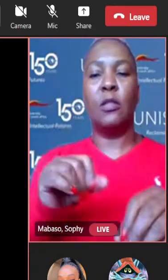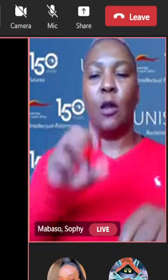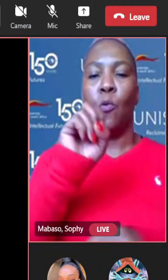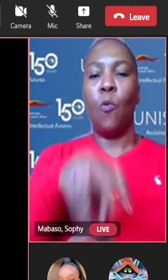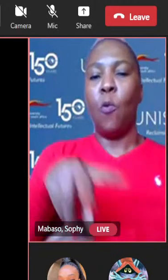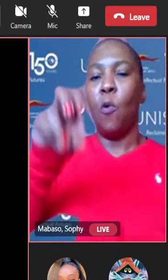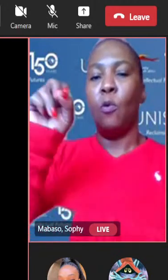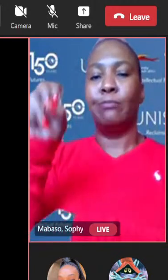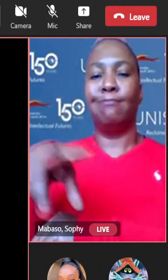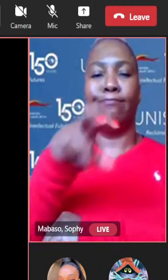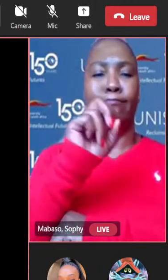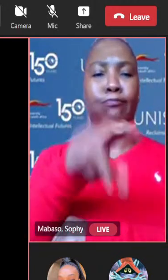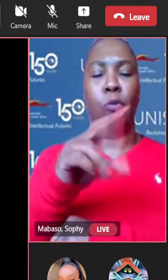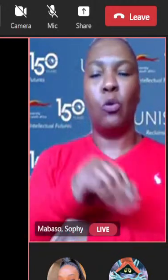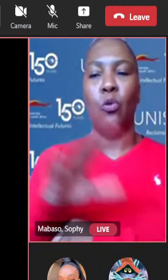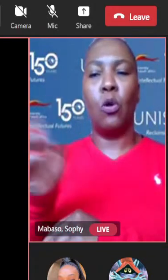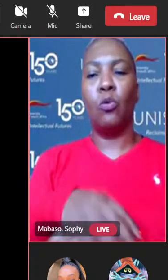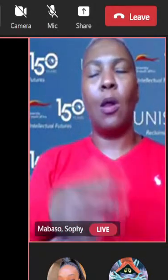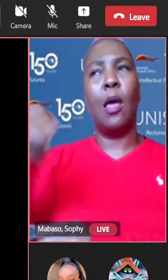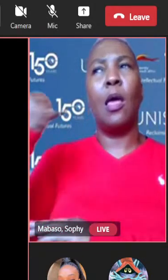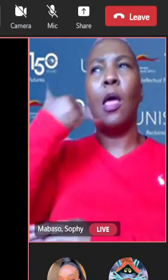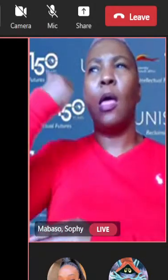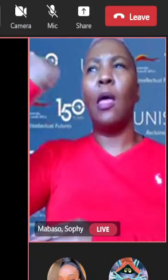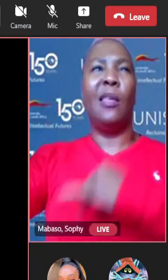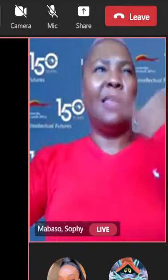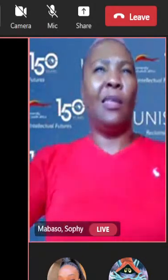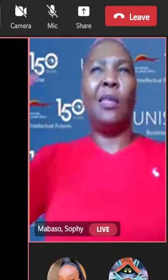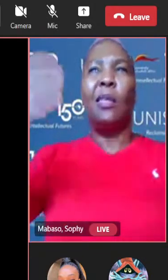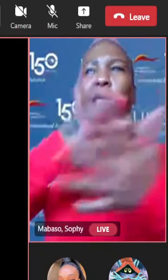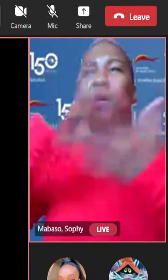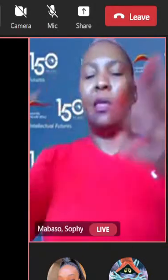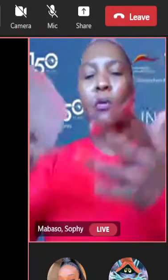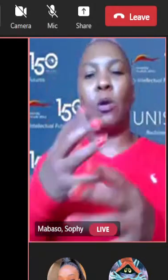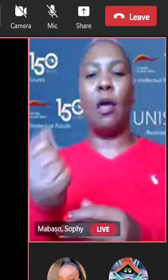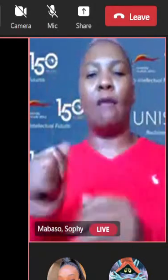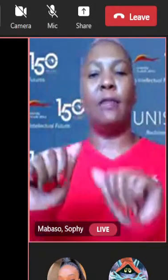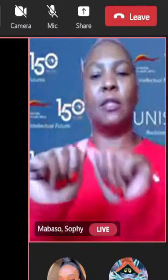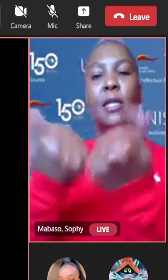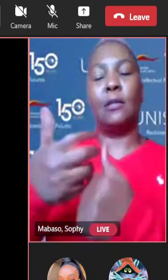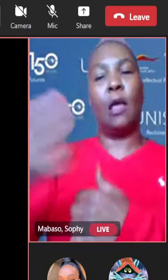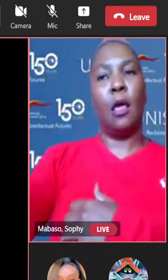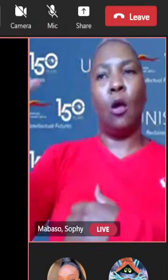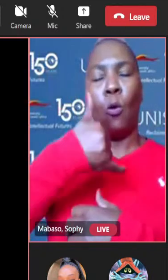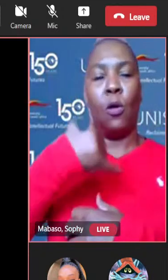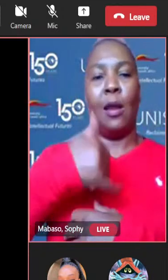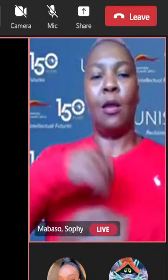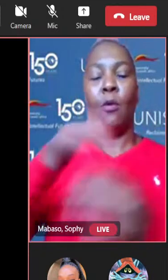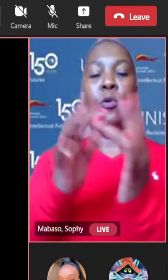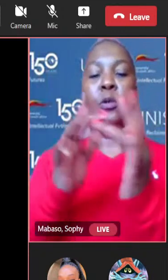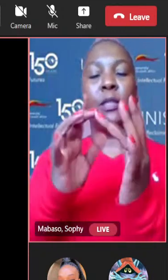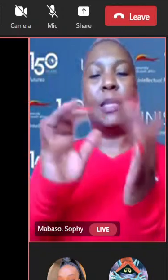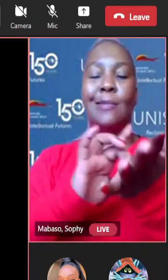to call elsewhere when you are having challenges. You call the contact center.